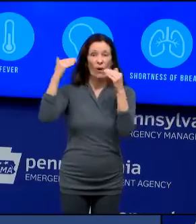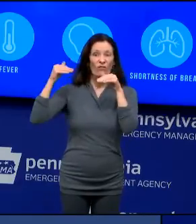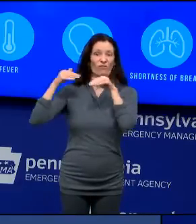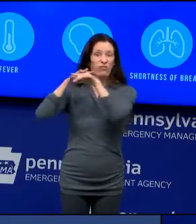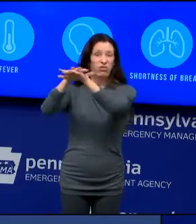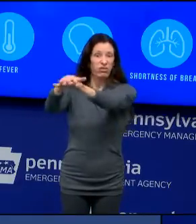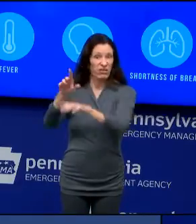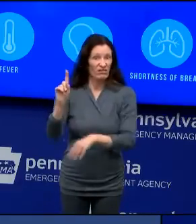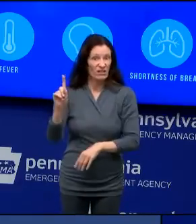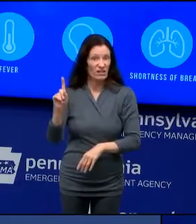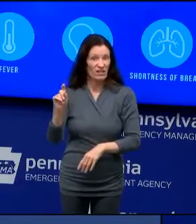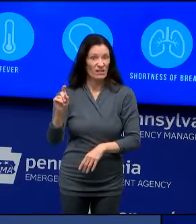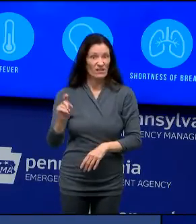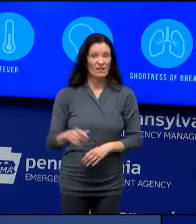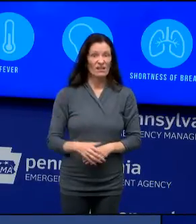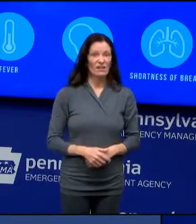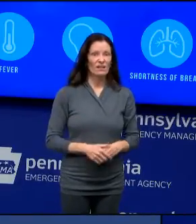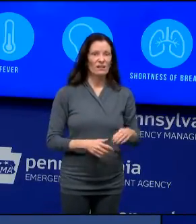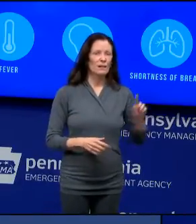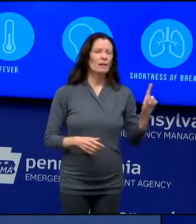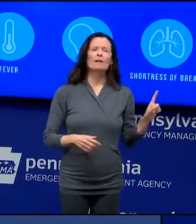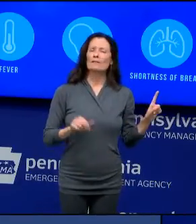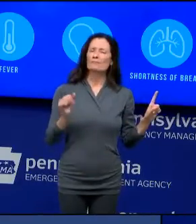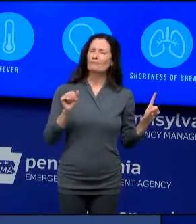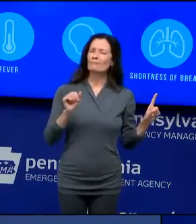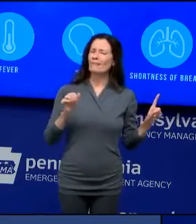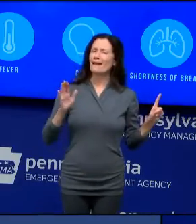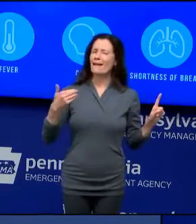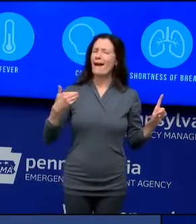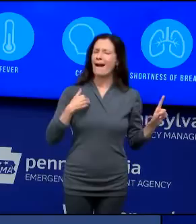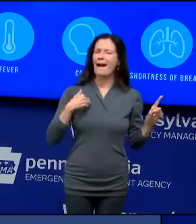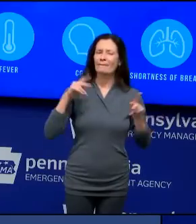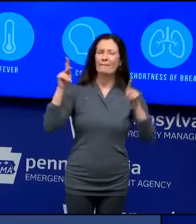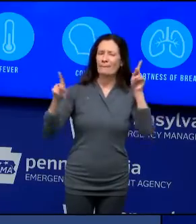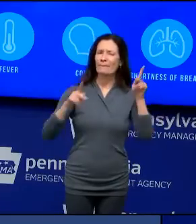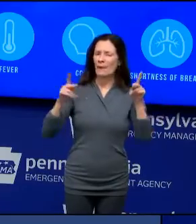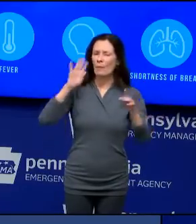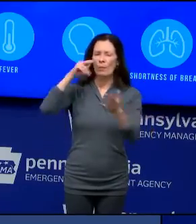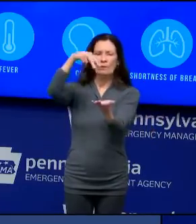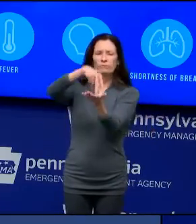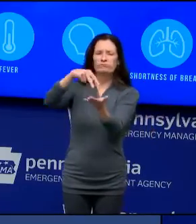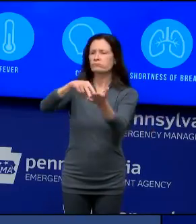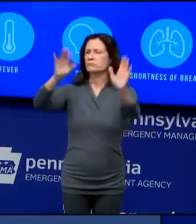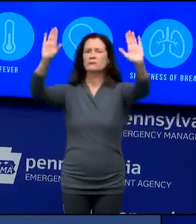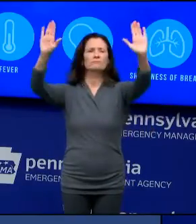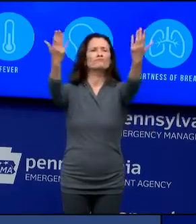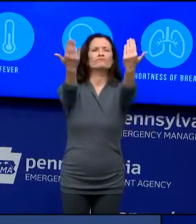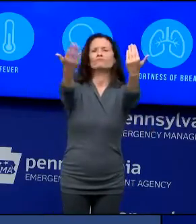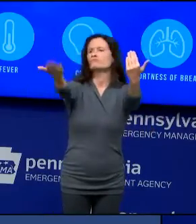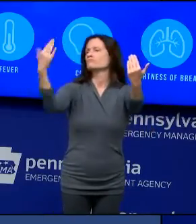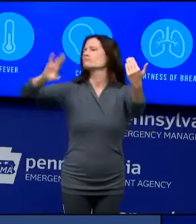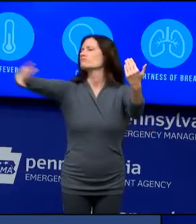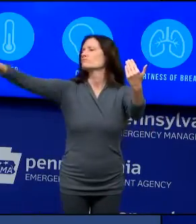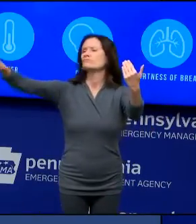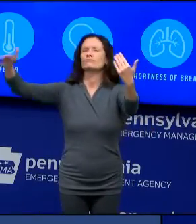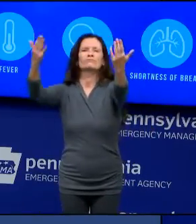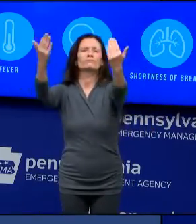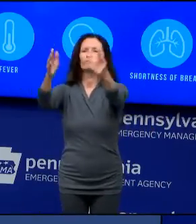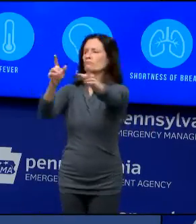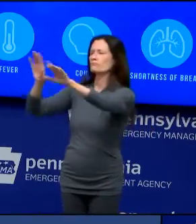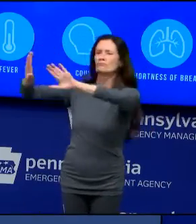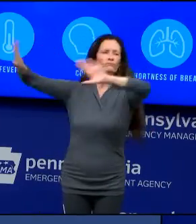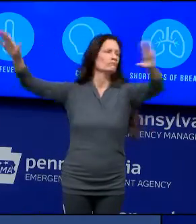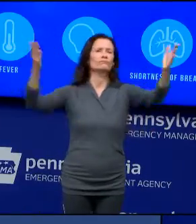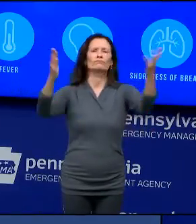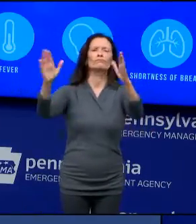highway. And so we don't want people stopping, as I mentioned, and doing any shopping or anything like that. We want them to come to the site